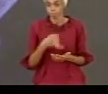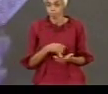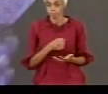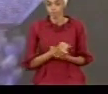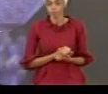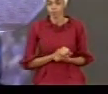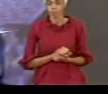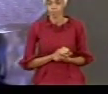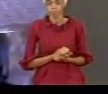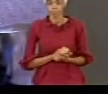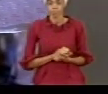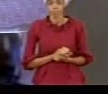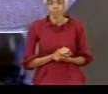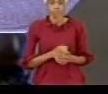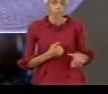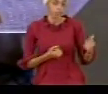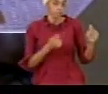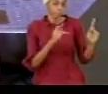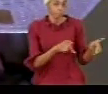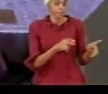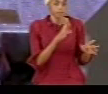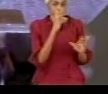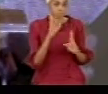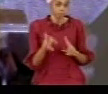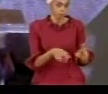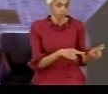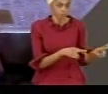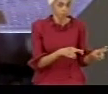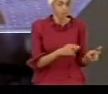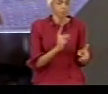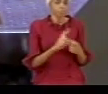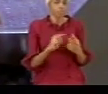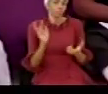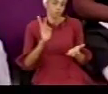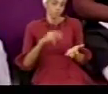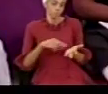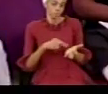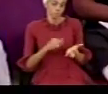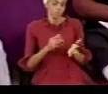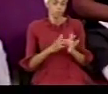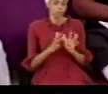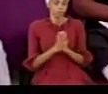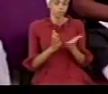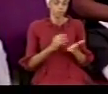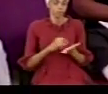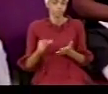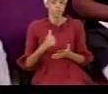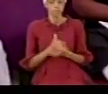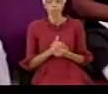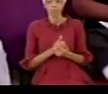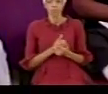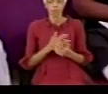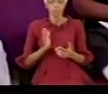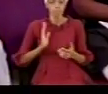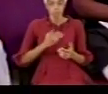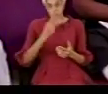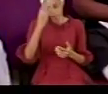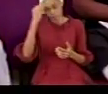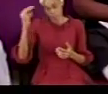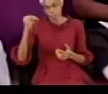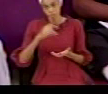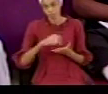Why somebody should be ready to read and come out for the text. Our memory verse is taken from